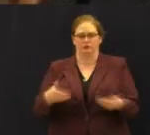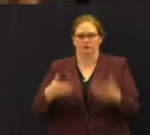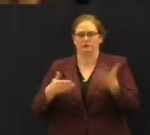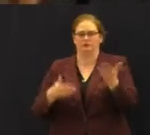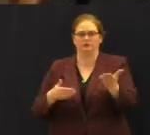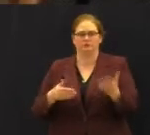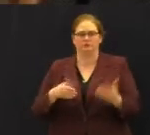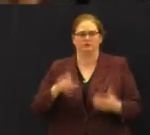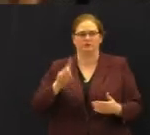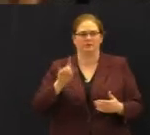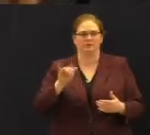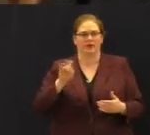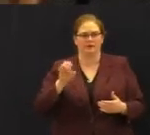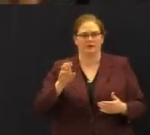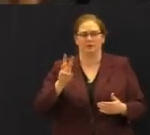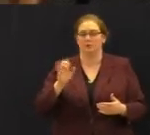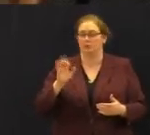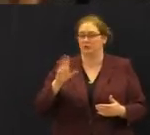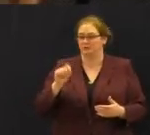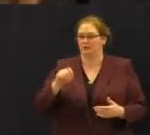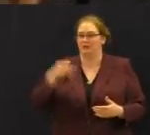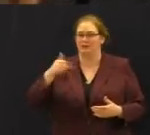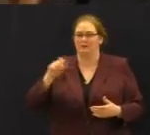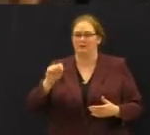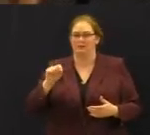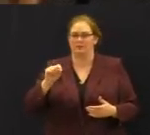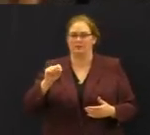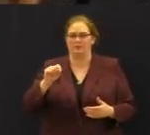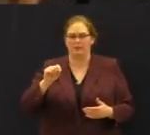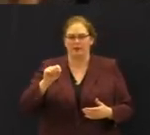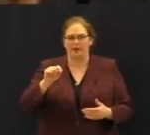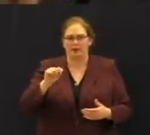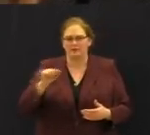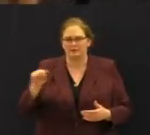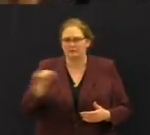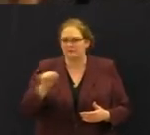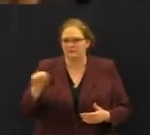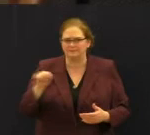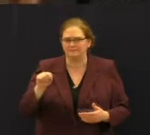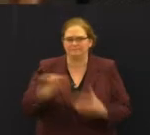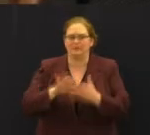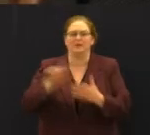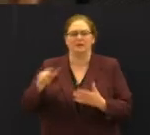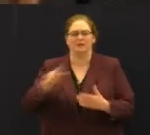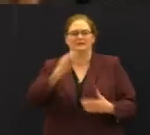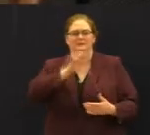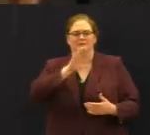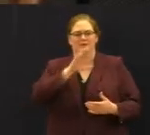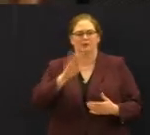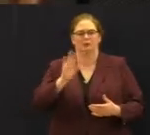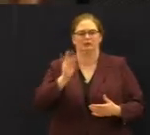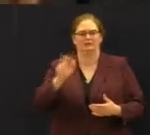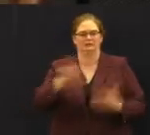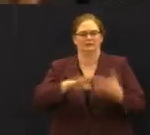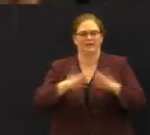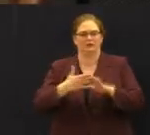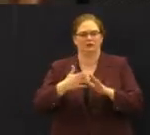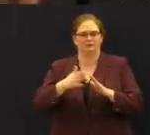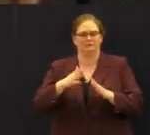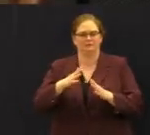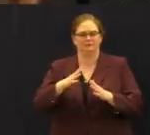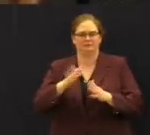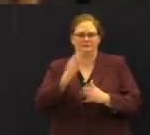to Dottie Wurst and Pat Berkut. They are seniors at the Bristol Township Senior